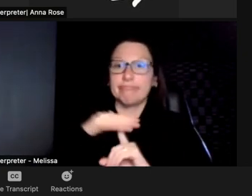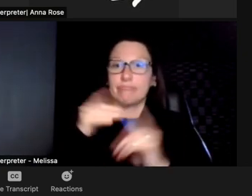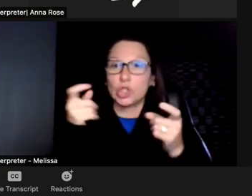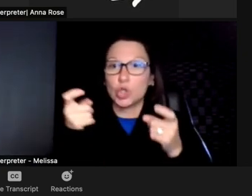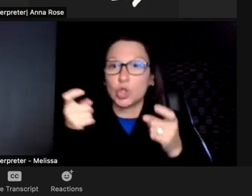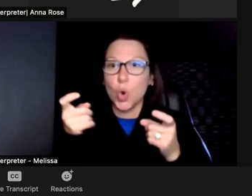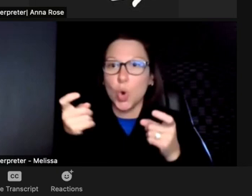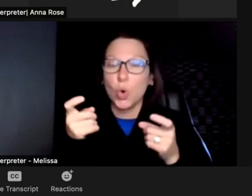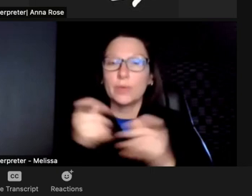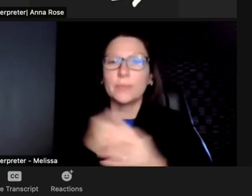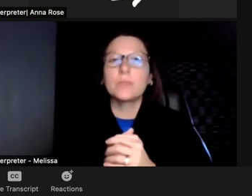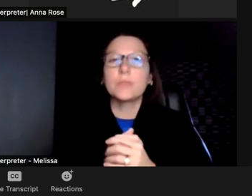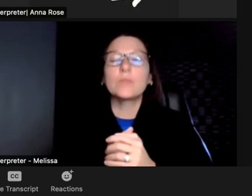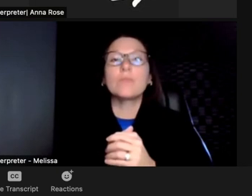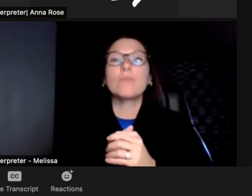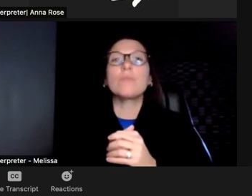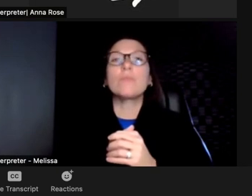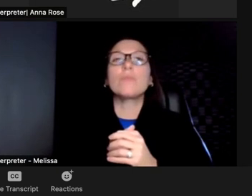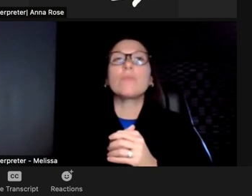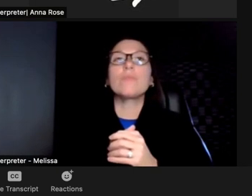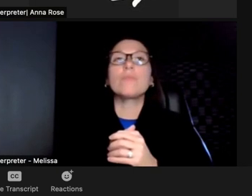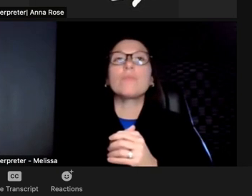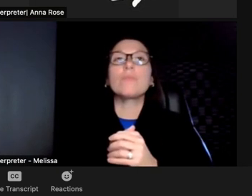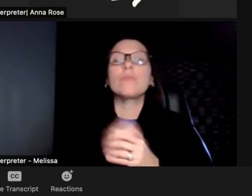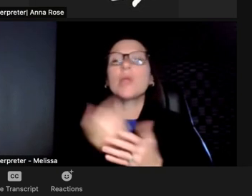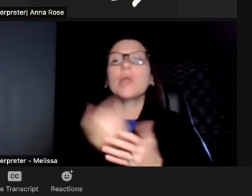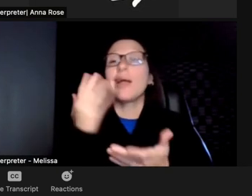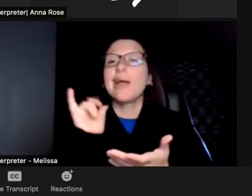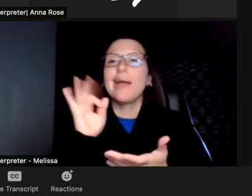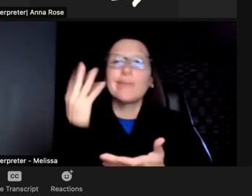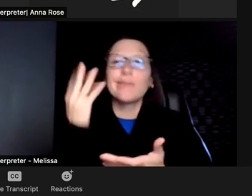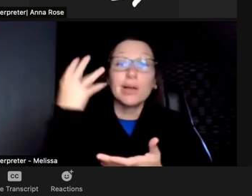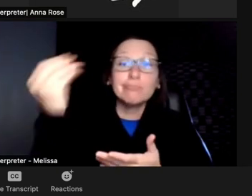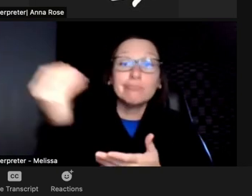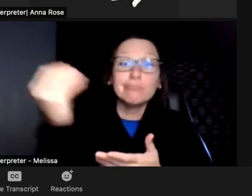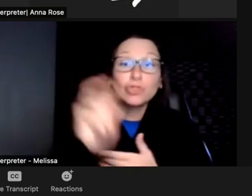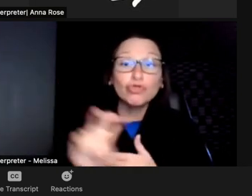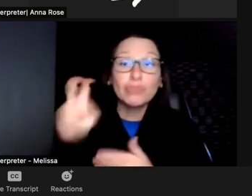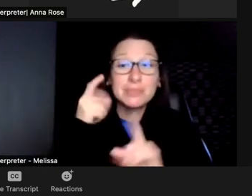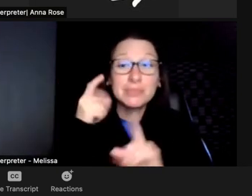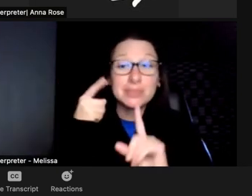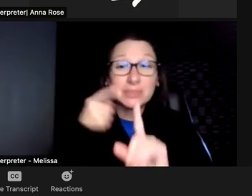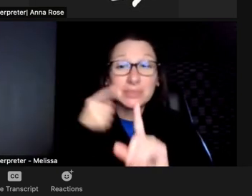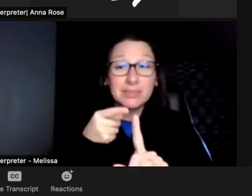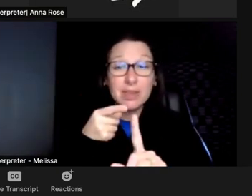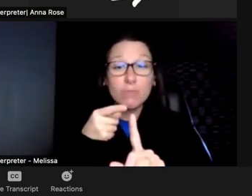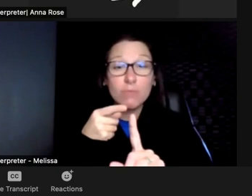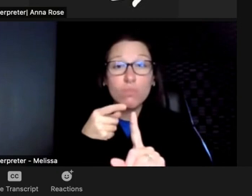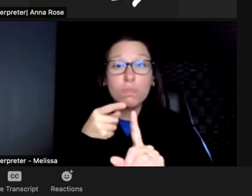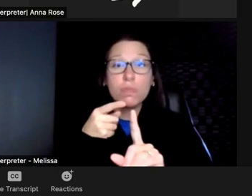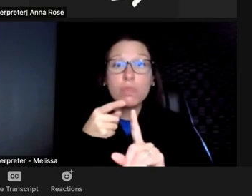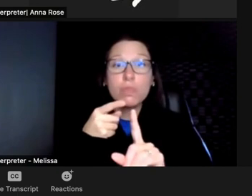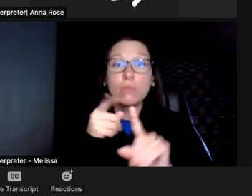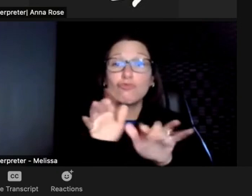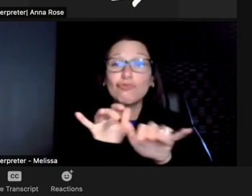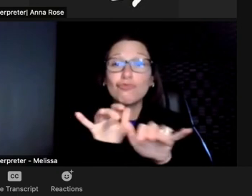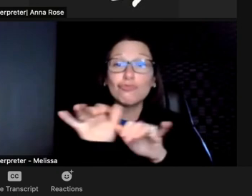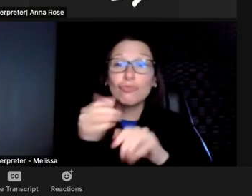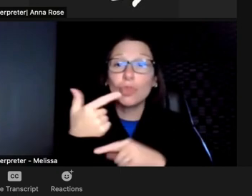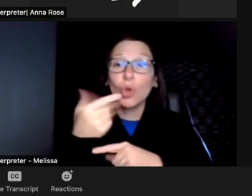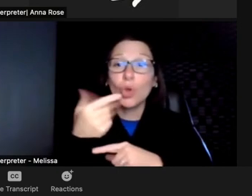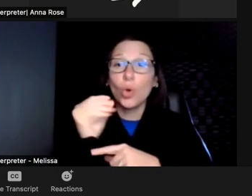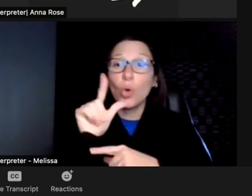I've even seen, like, you're going to go on a field trip or you're going to go take a trip somewhere specific. Get on Google Earth, or yeah,